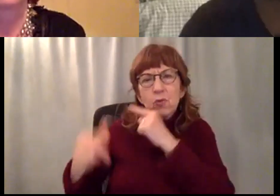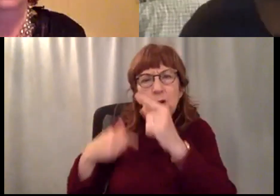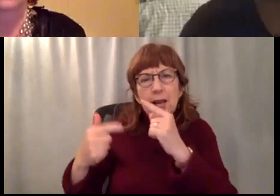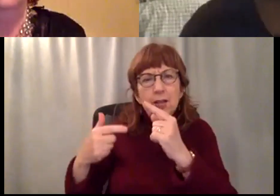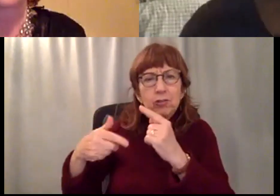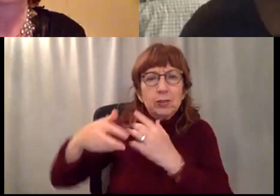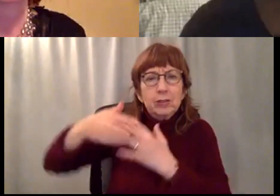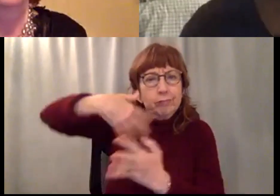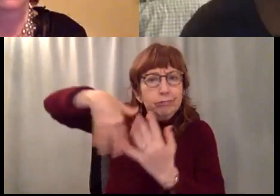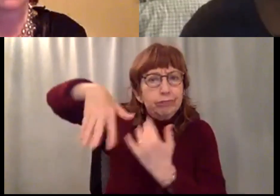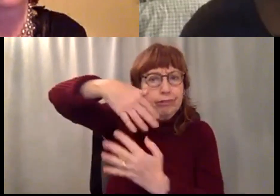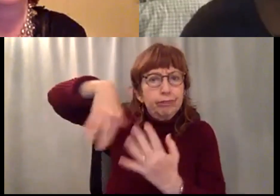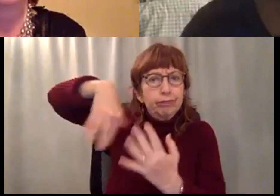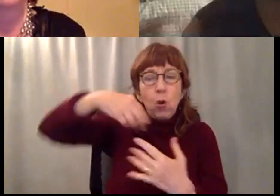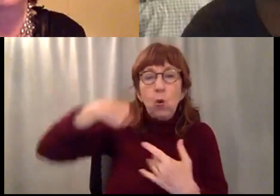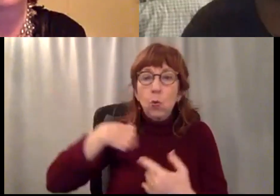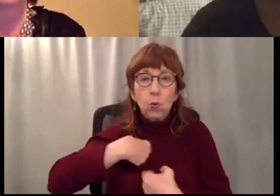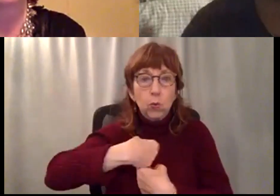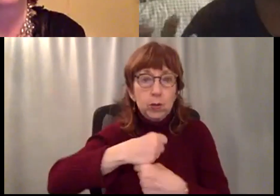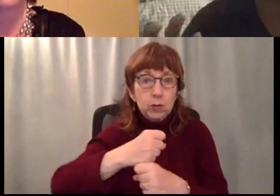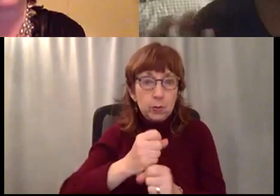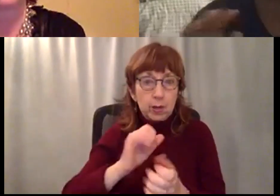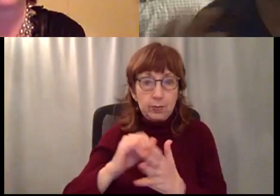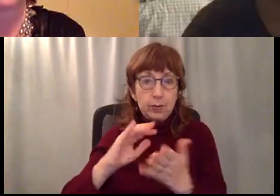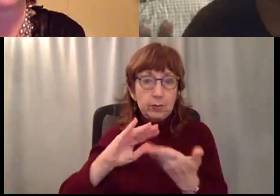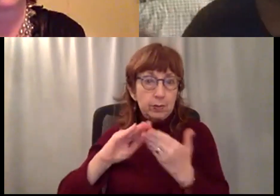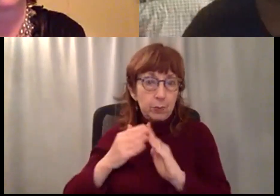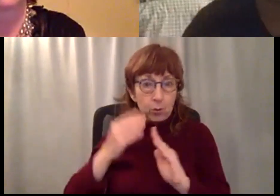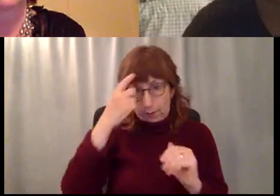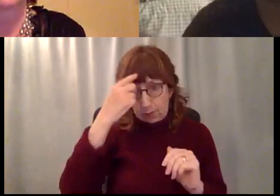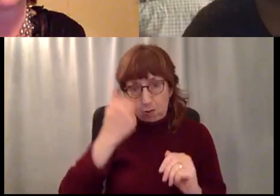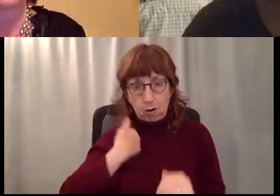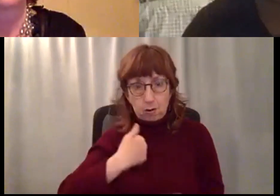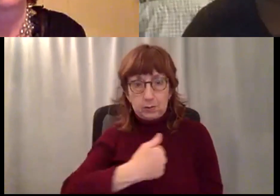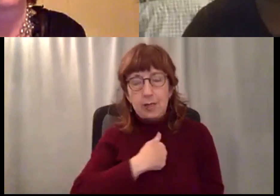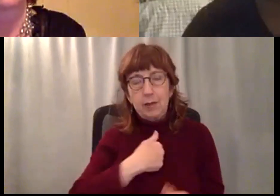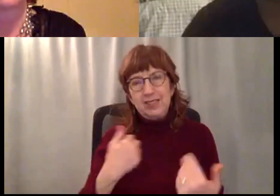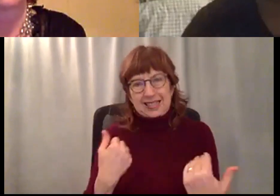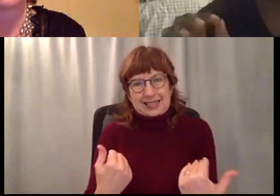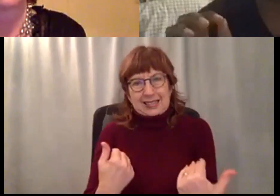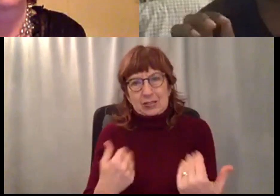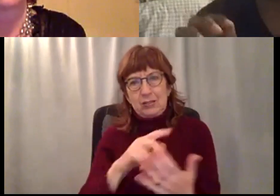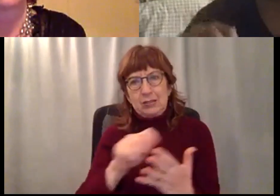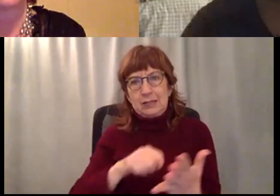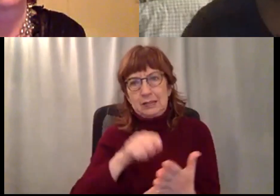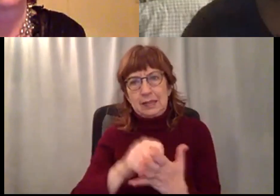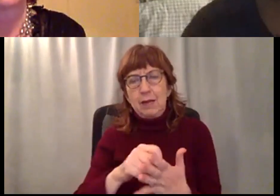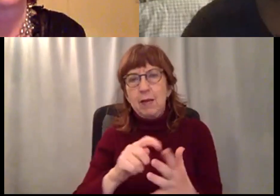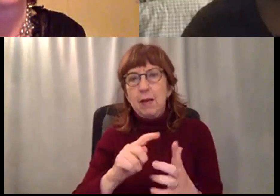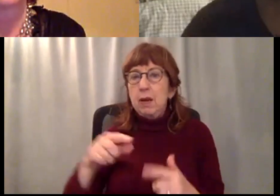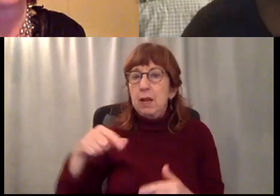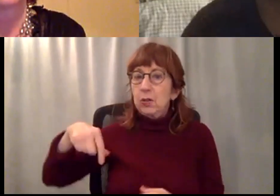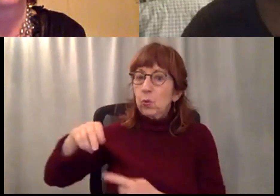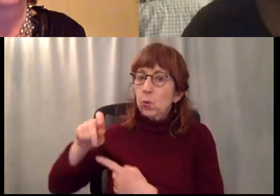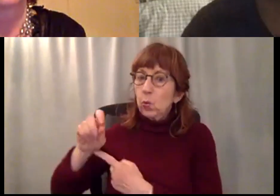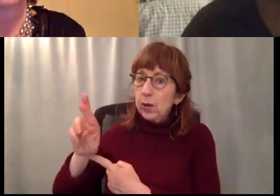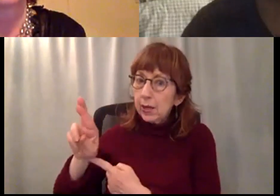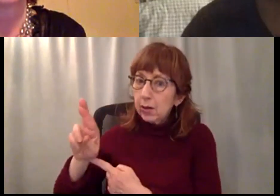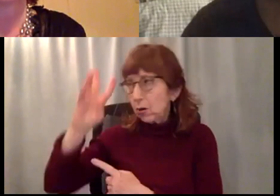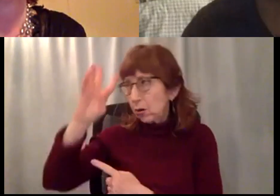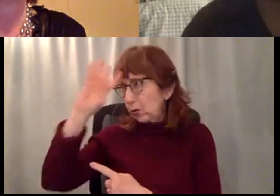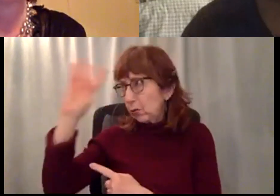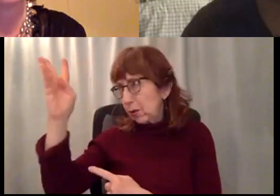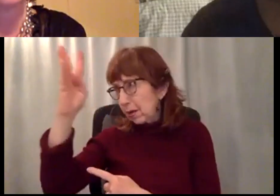We have created this community for ourselves in this current time, but queer creative